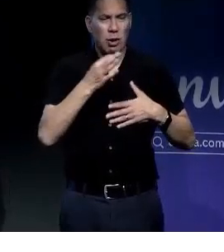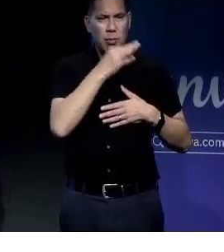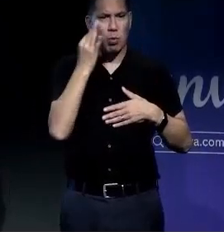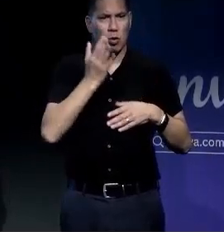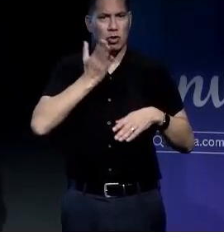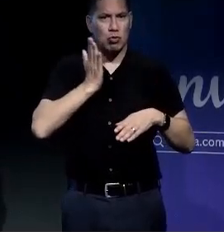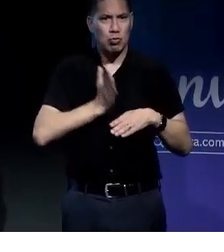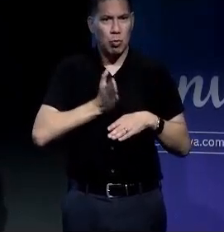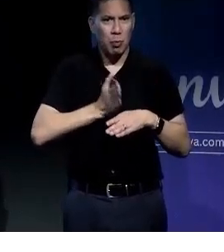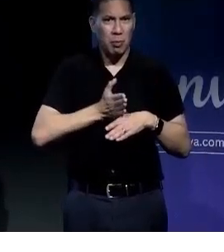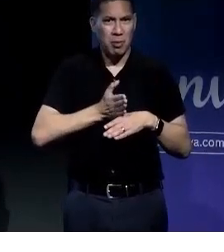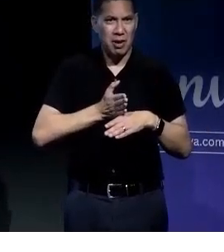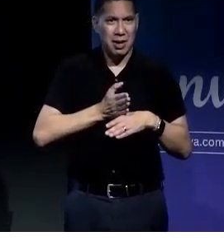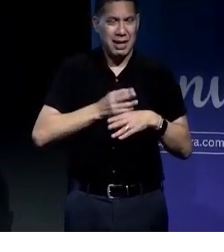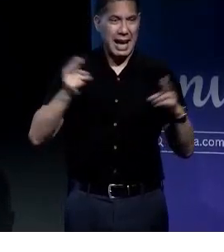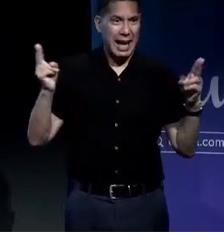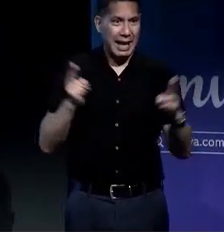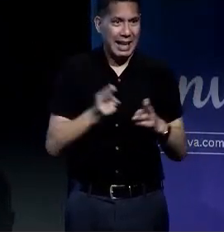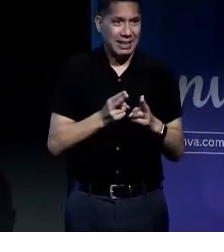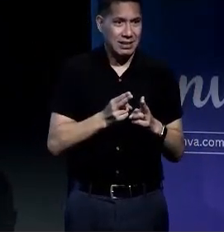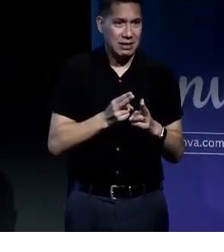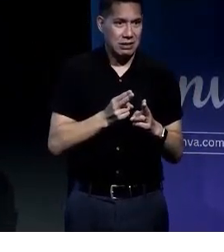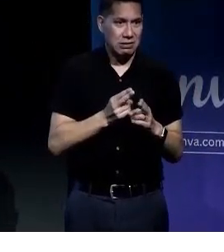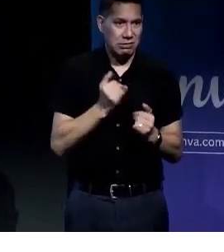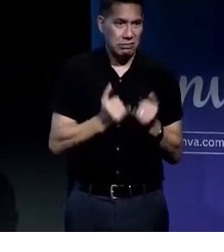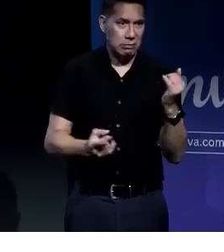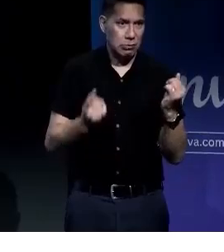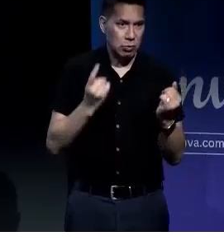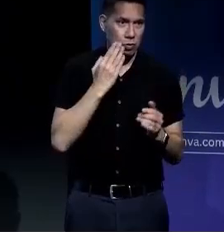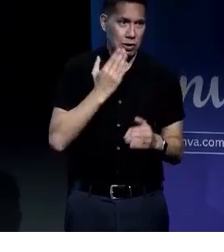is less tedious.